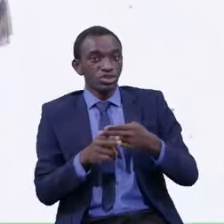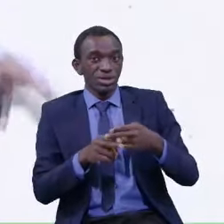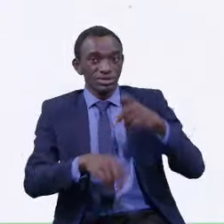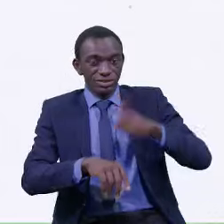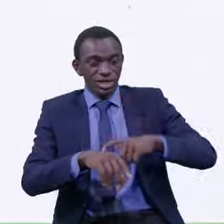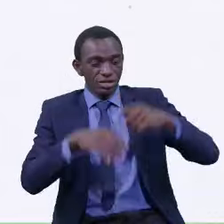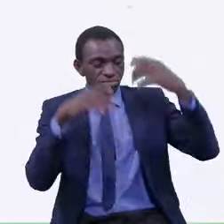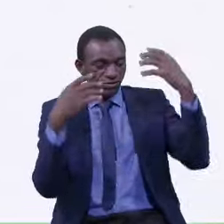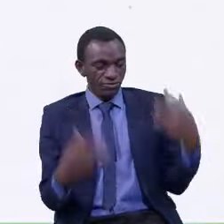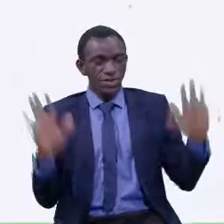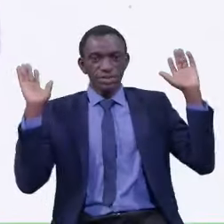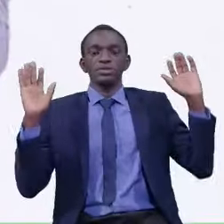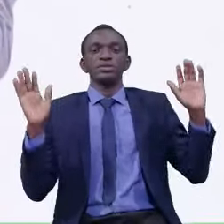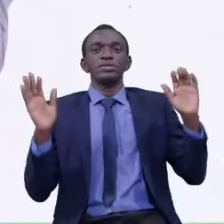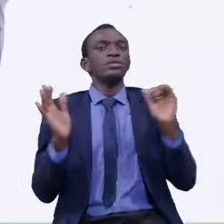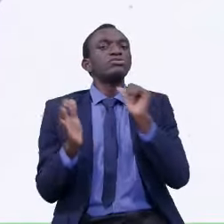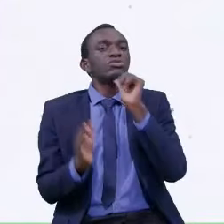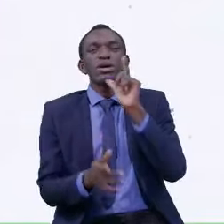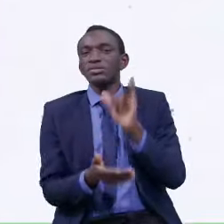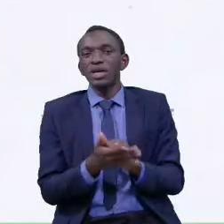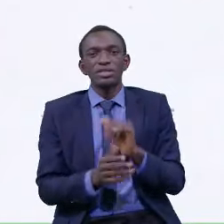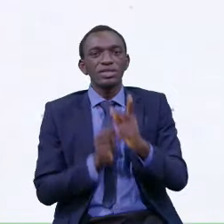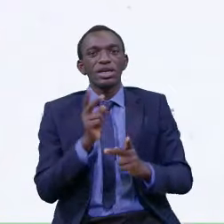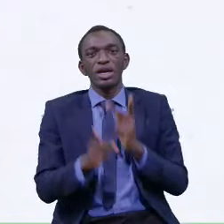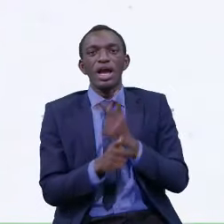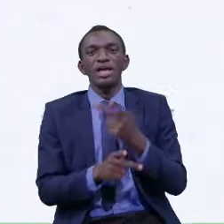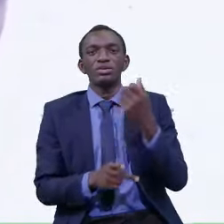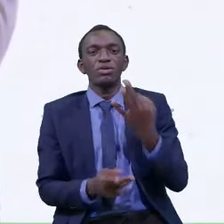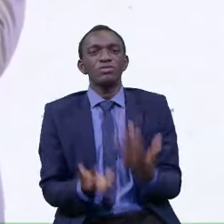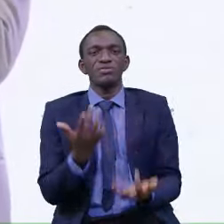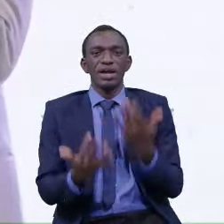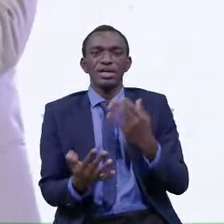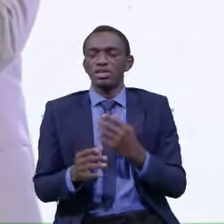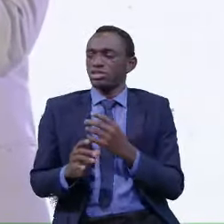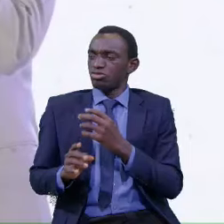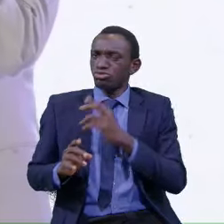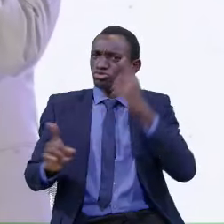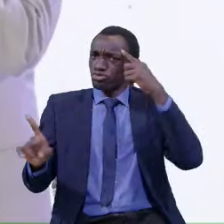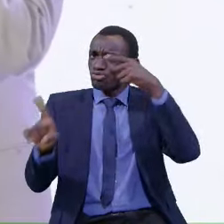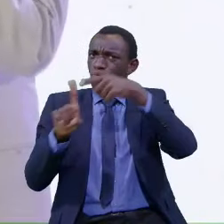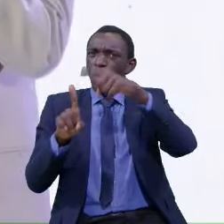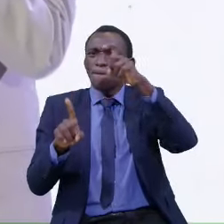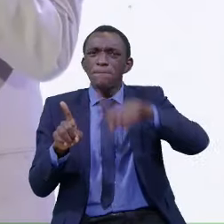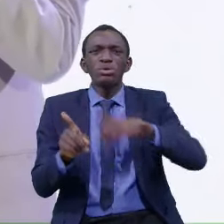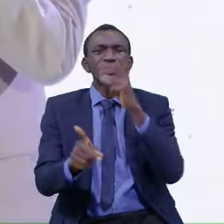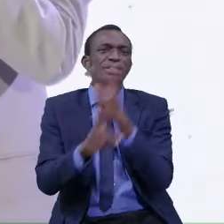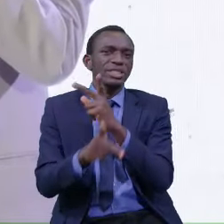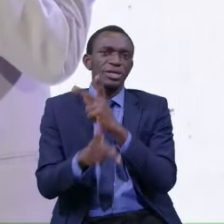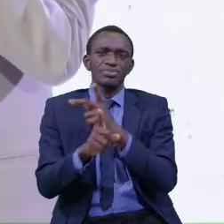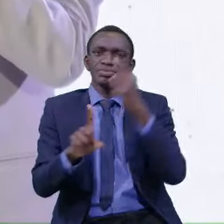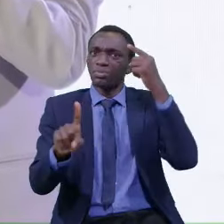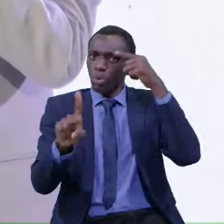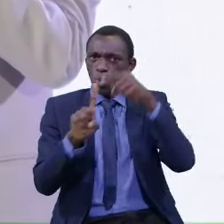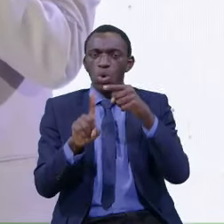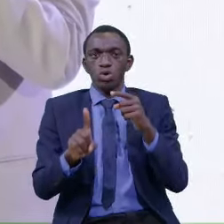No, not that kind of fire. Sustained goals. I have the goal now. Tomorrow I